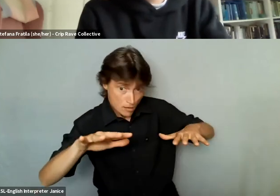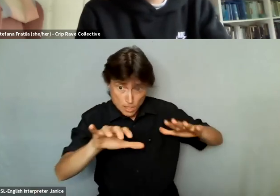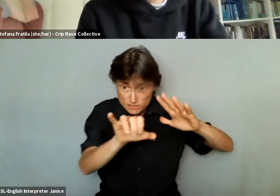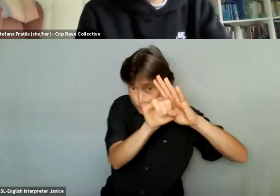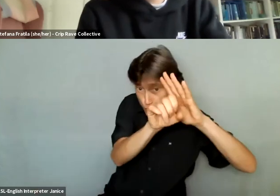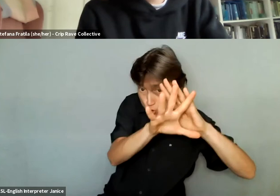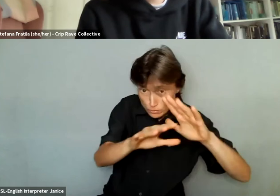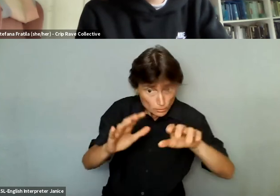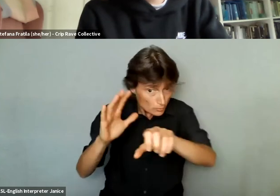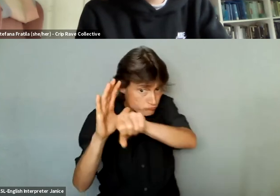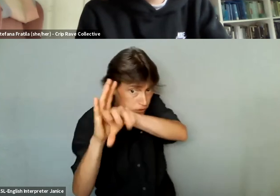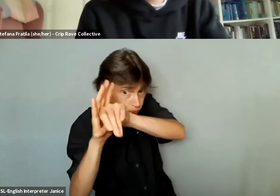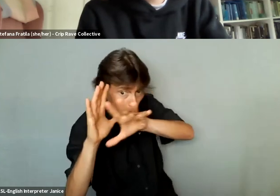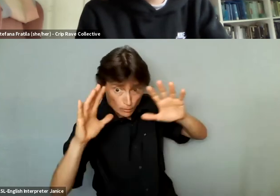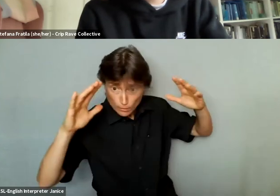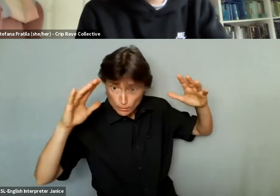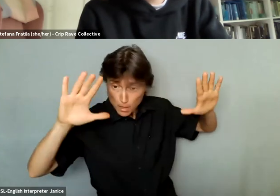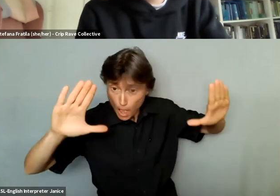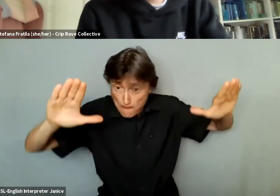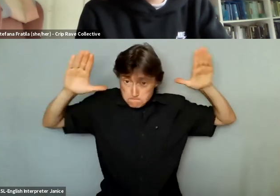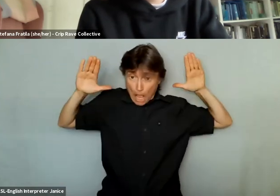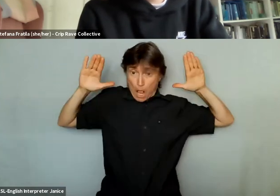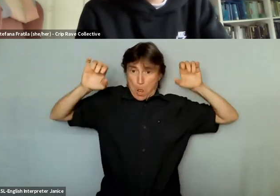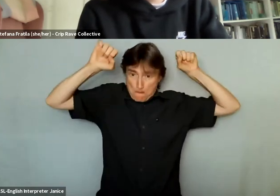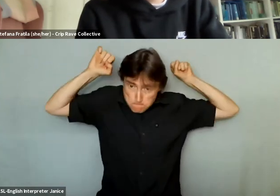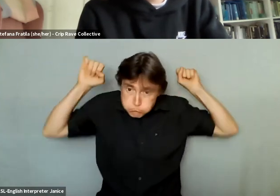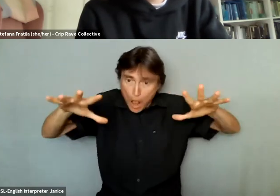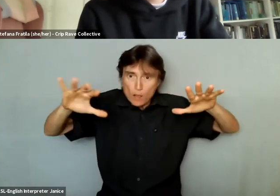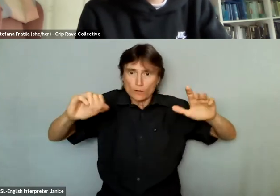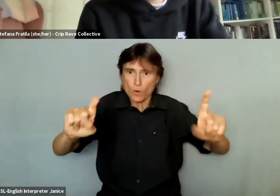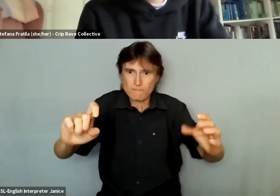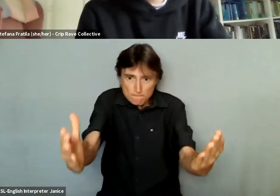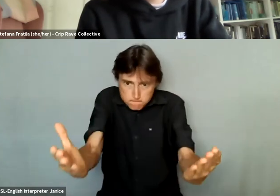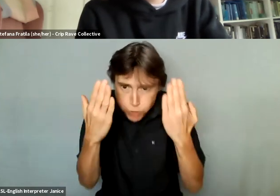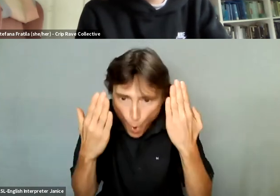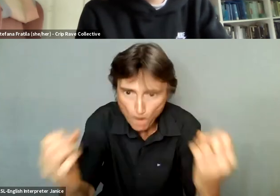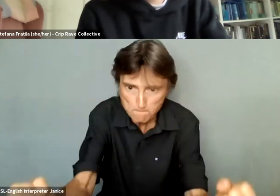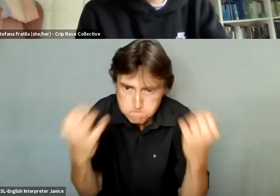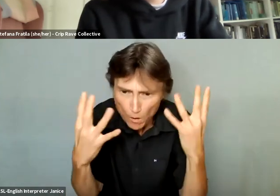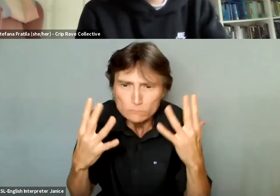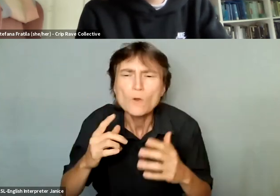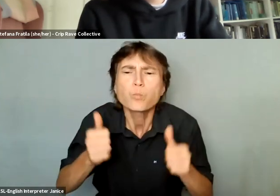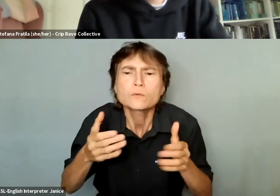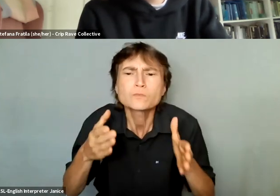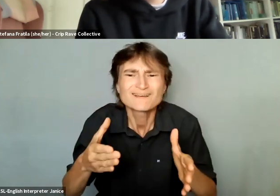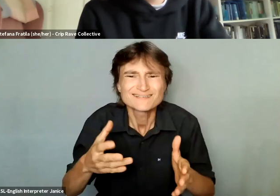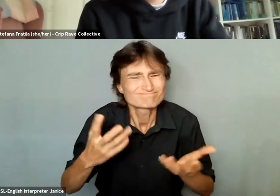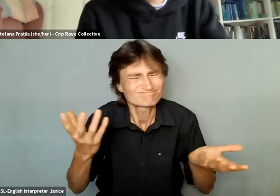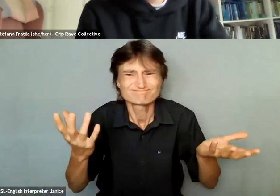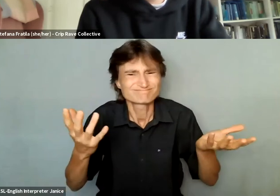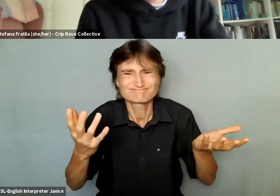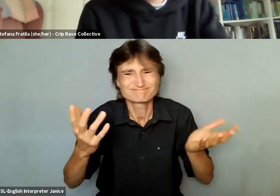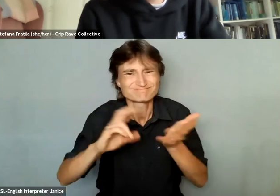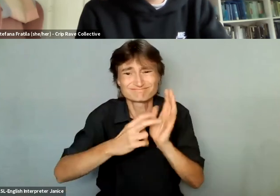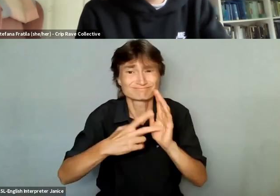So I'd say having as much information as possible is the most useful, but the biggest barrier is not having